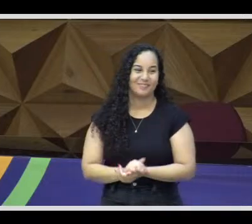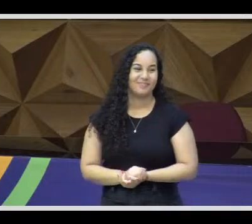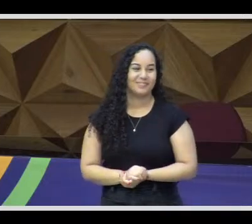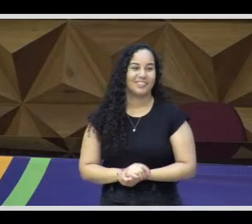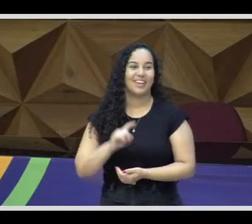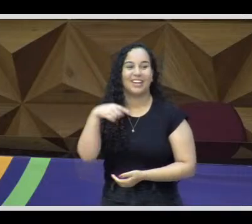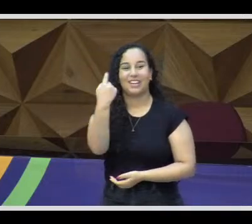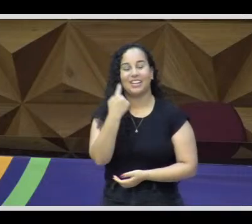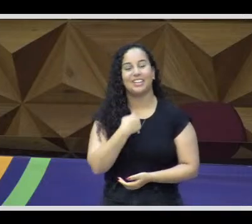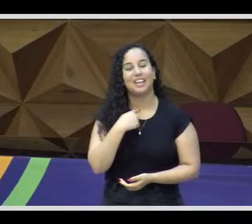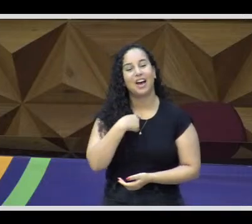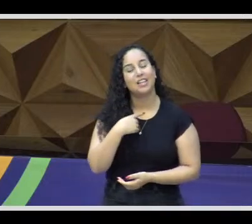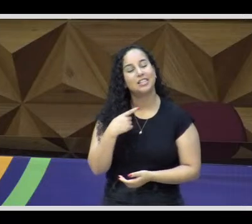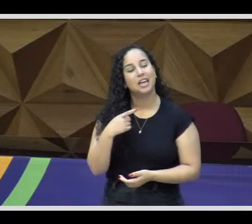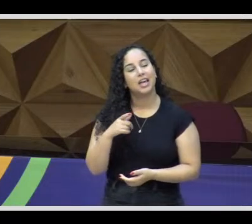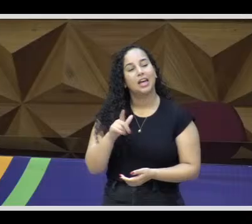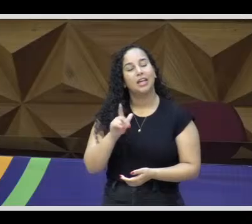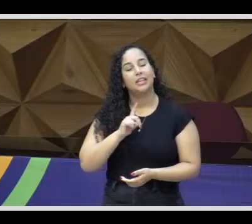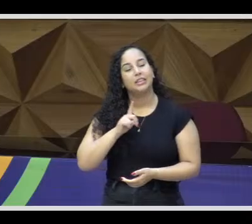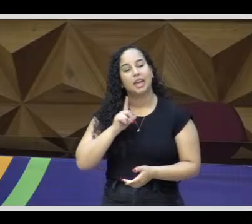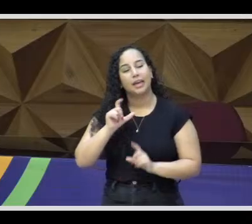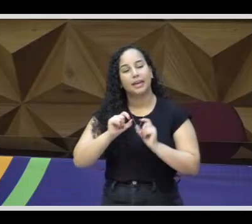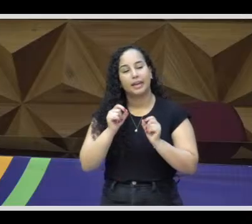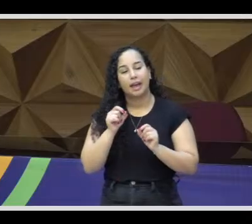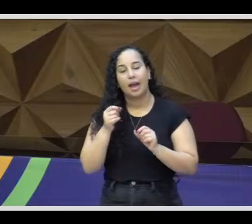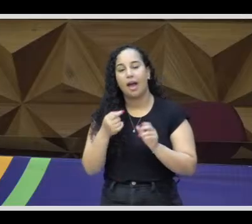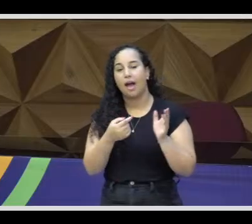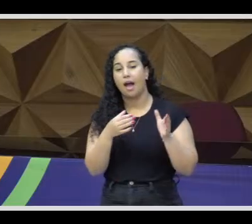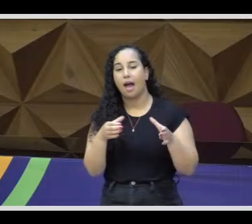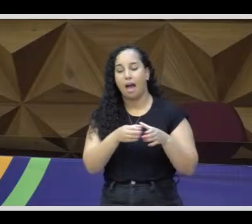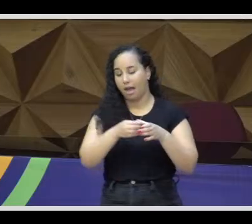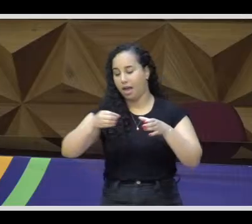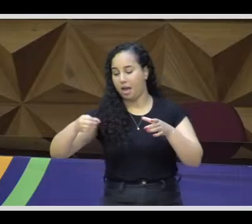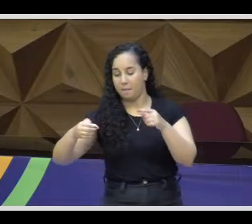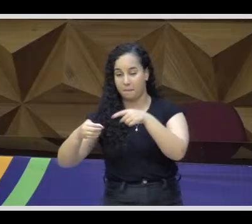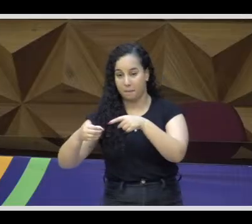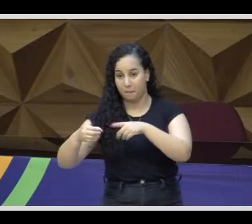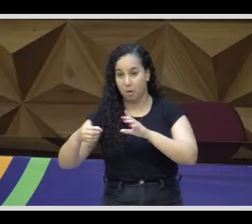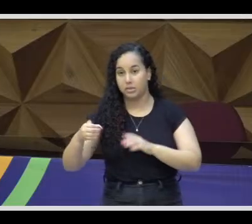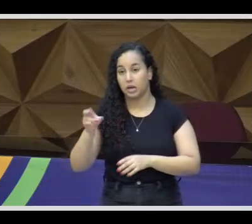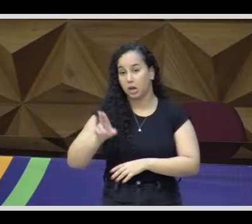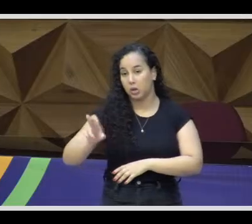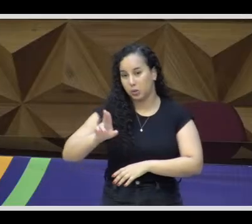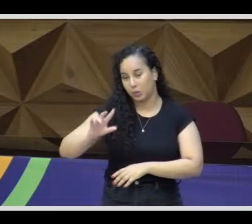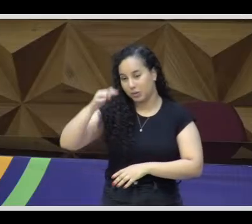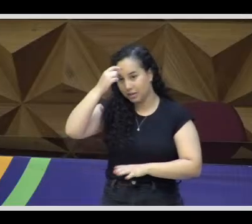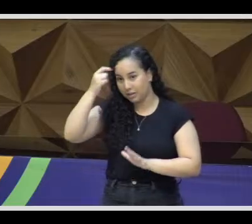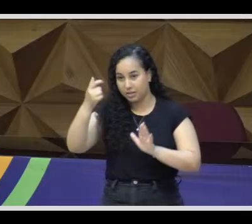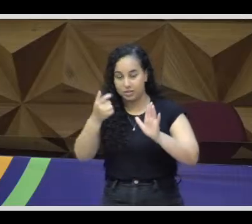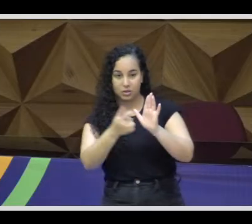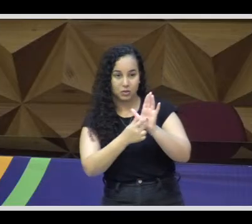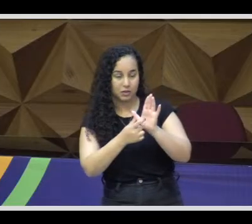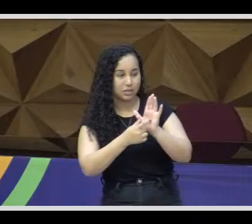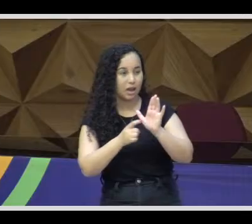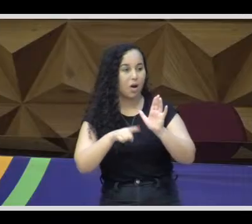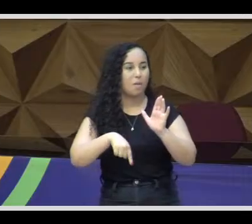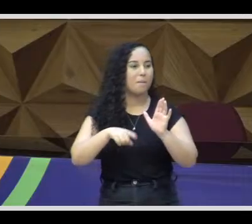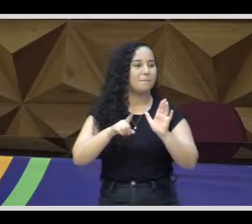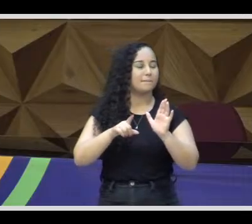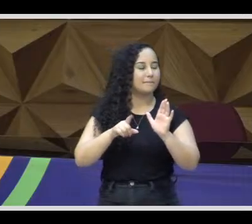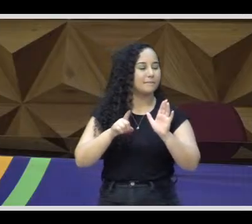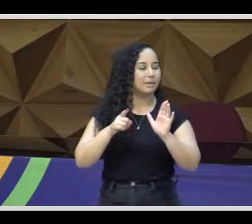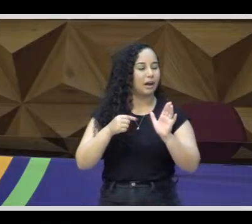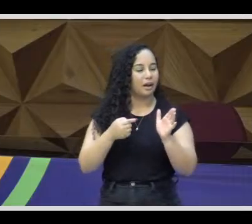so half of the sample use AI to screen the video. Half of